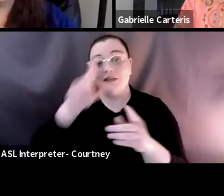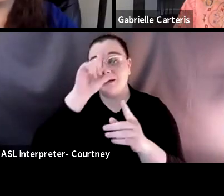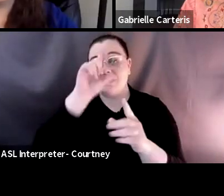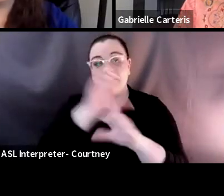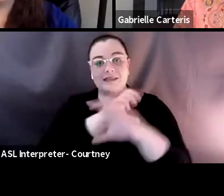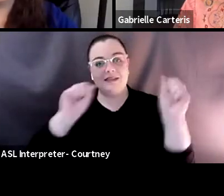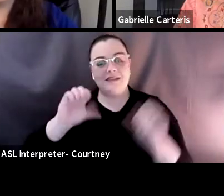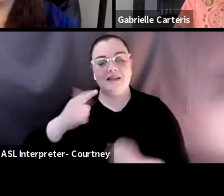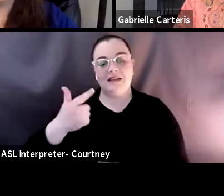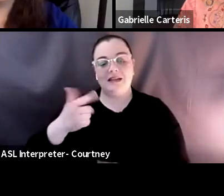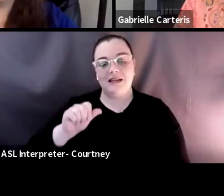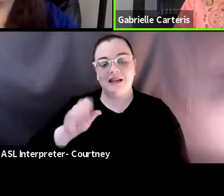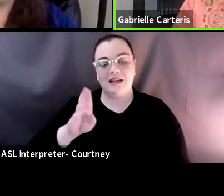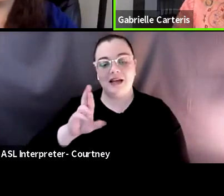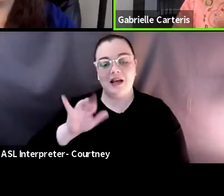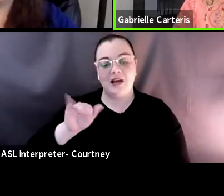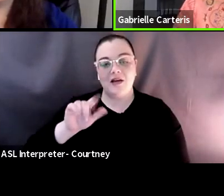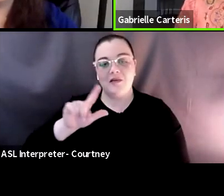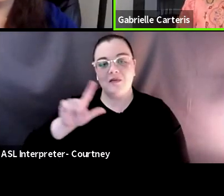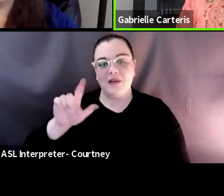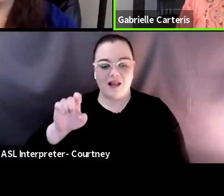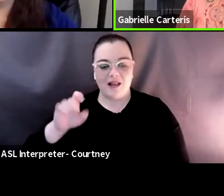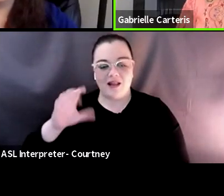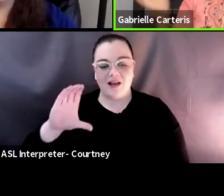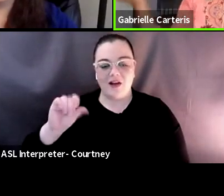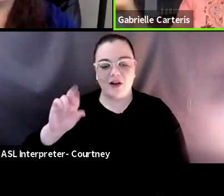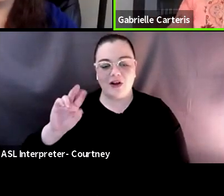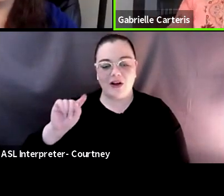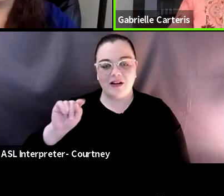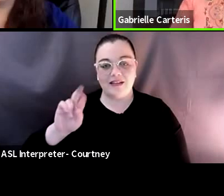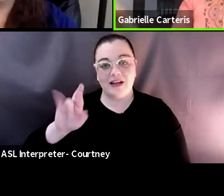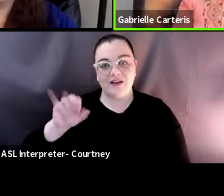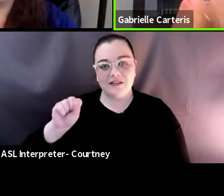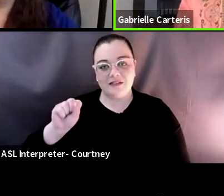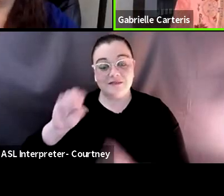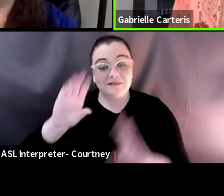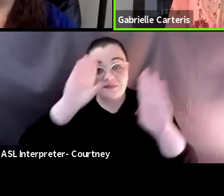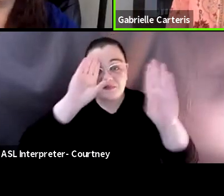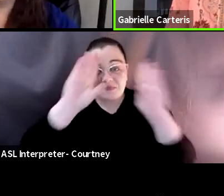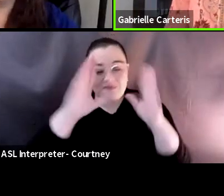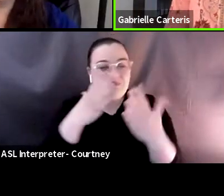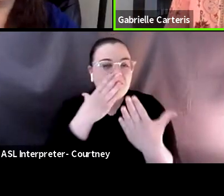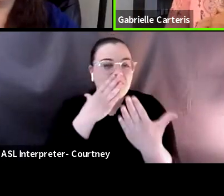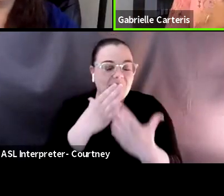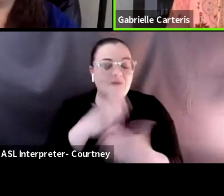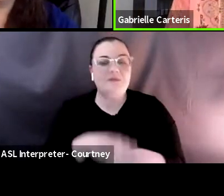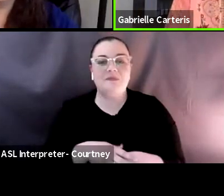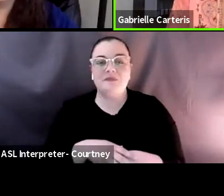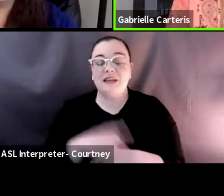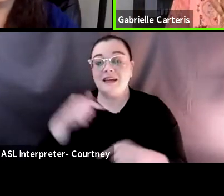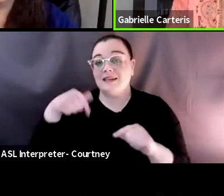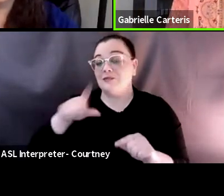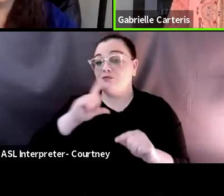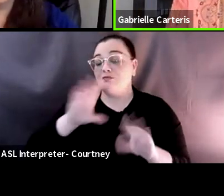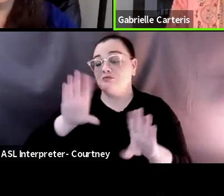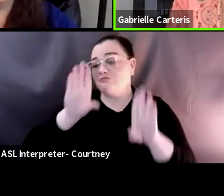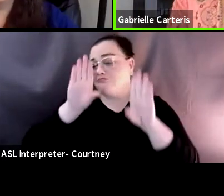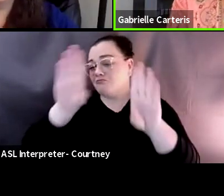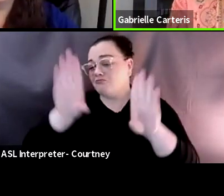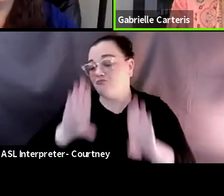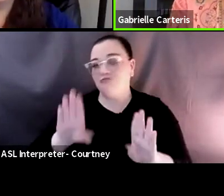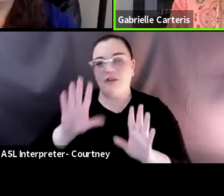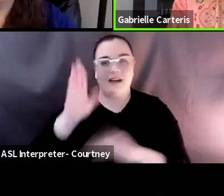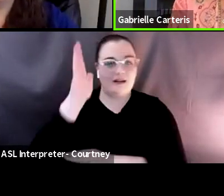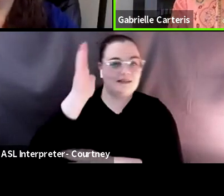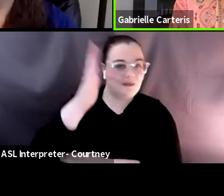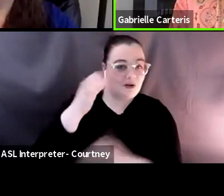Gabrielle Carteris. Thank you, Pam. Thank you. Hello, everybody. Welcome. This is a great seminar we're going to be